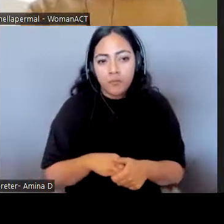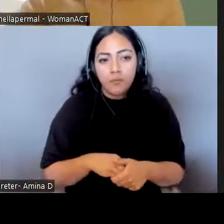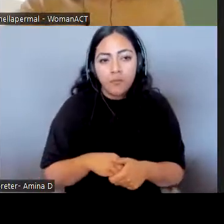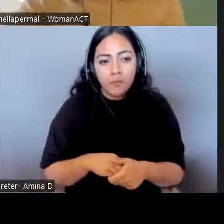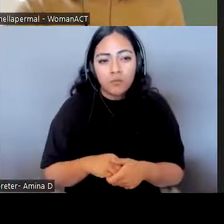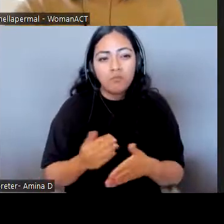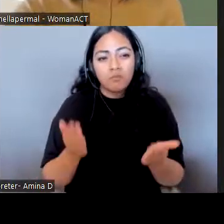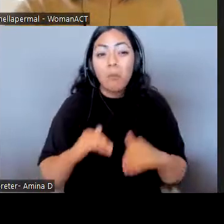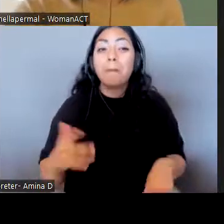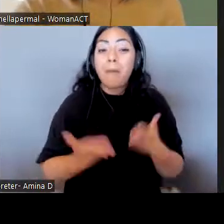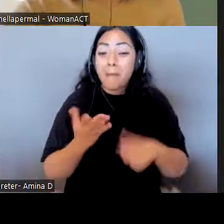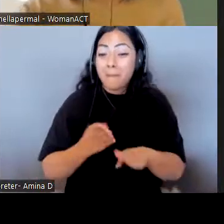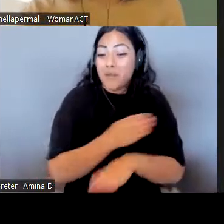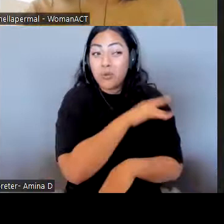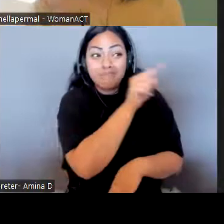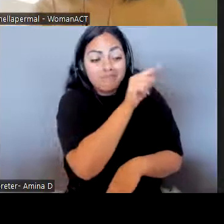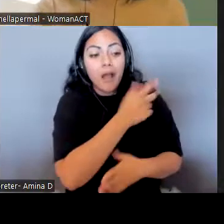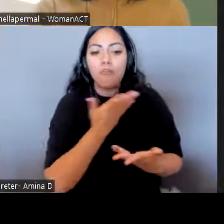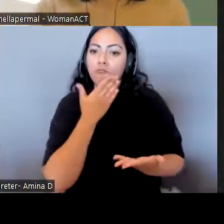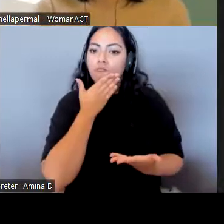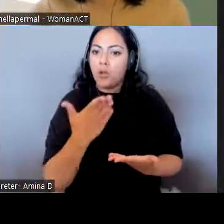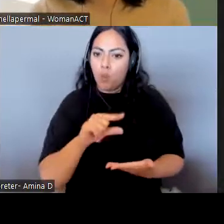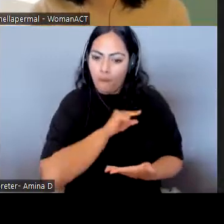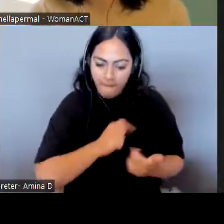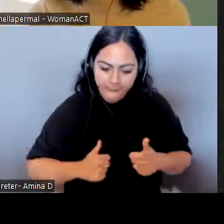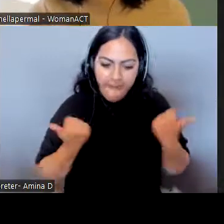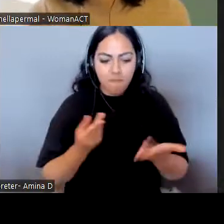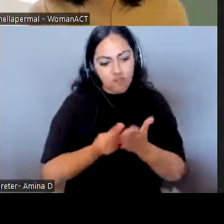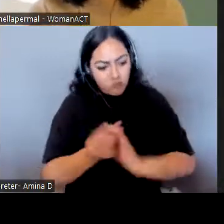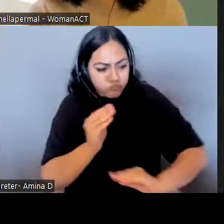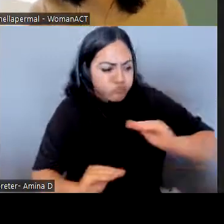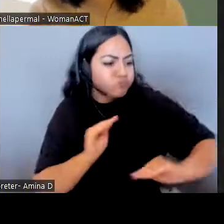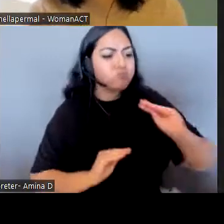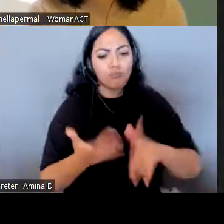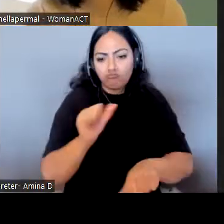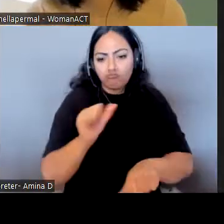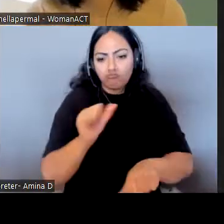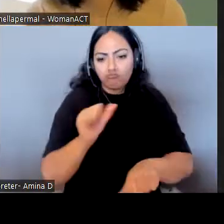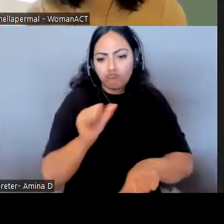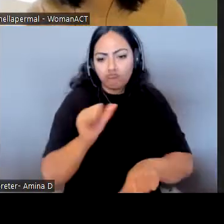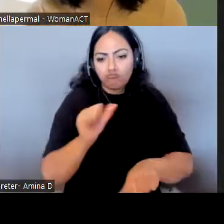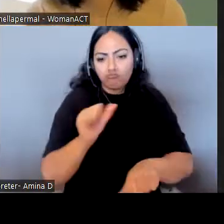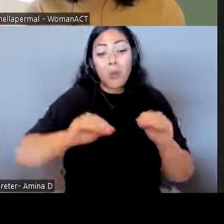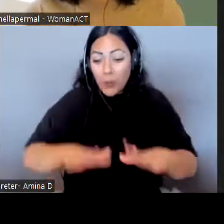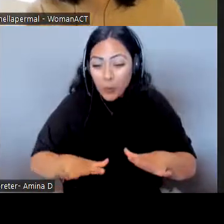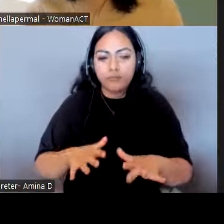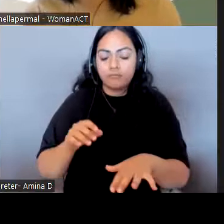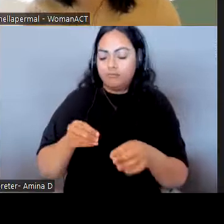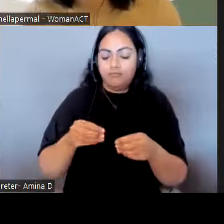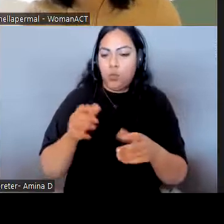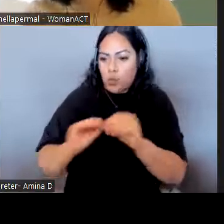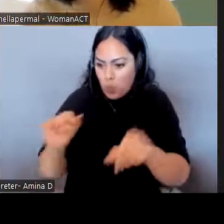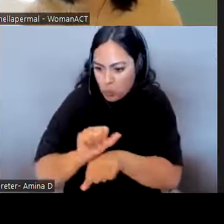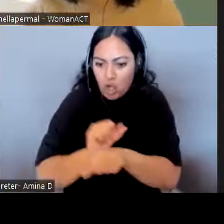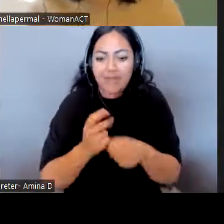higher quality of living or finances and lost it all when they moved here. So they lost employment opportunities, lost their savings